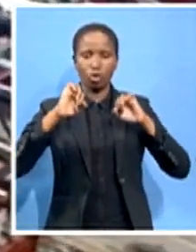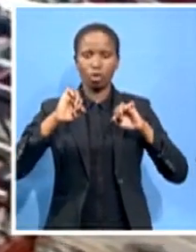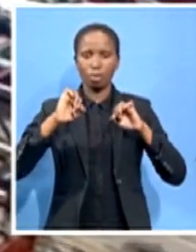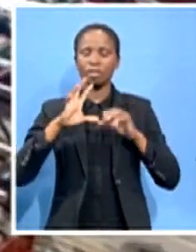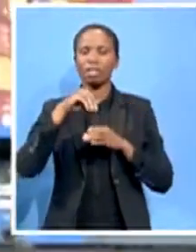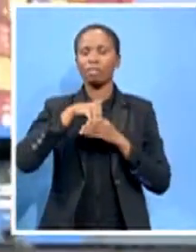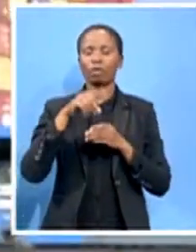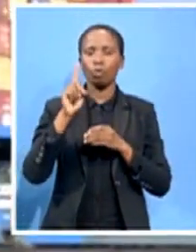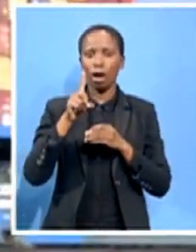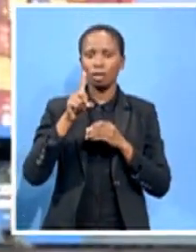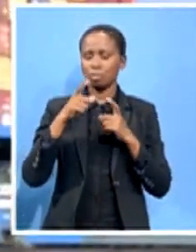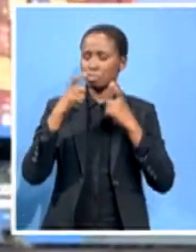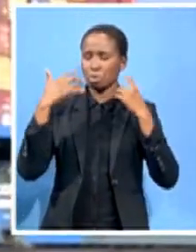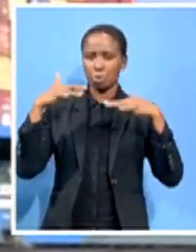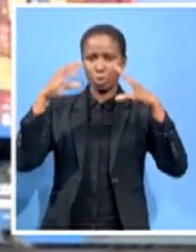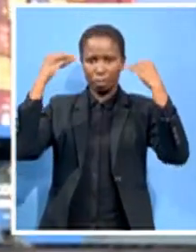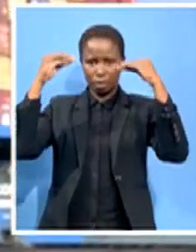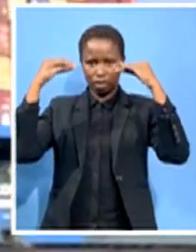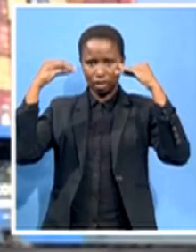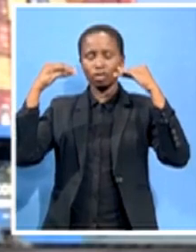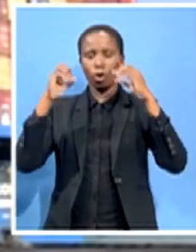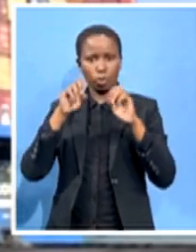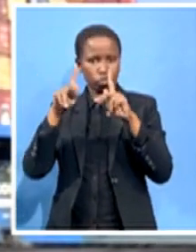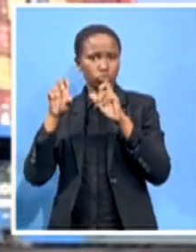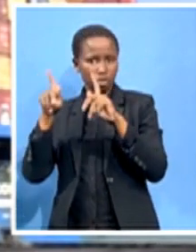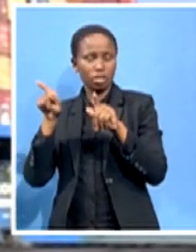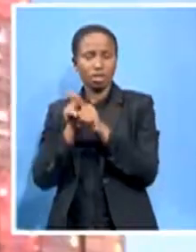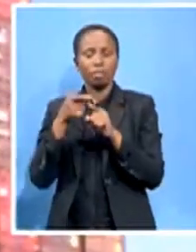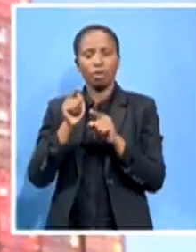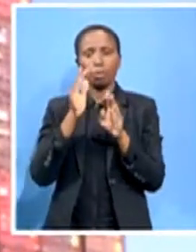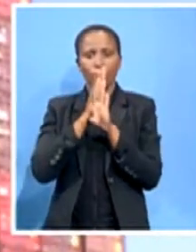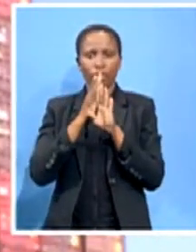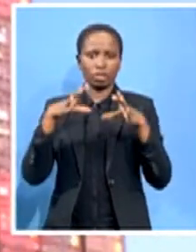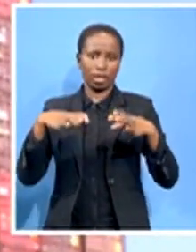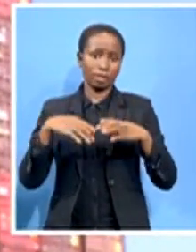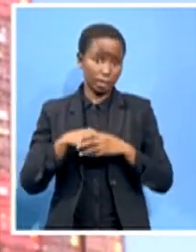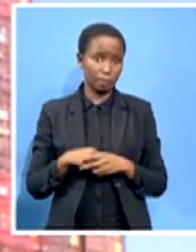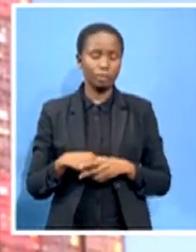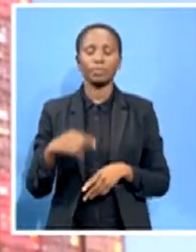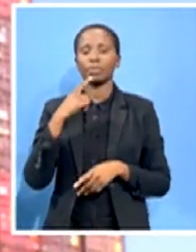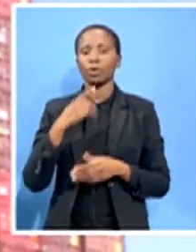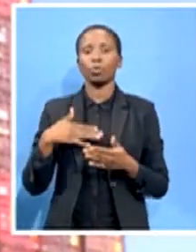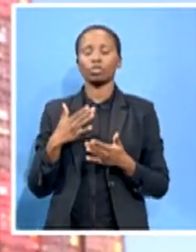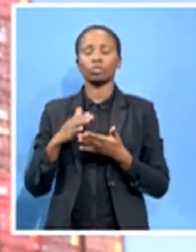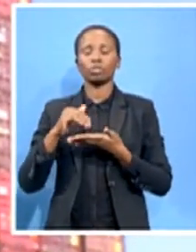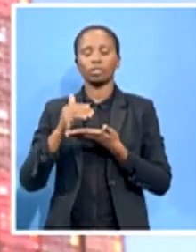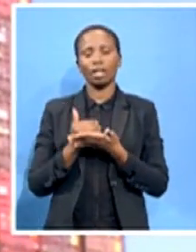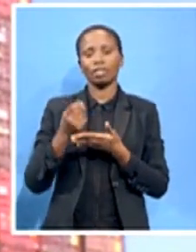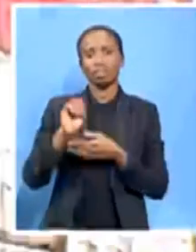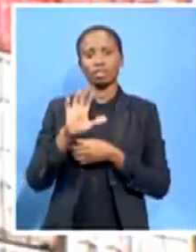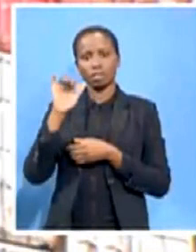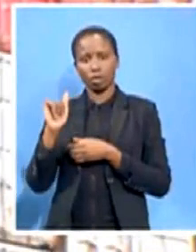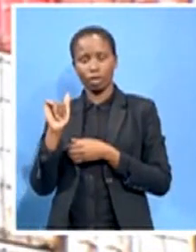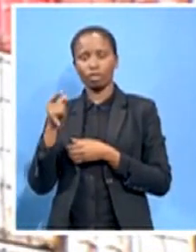private sector. The agreement is set to solve Africa's investment hurdles and boost intra-African trade. By reducing